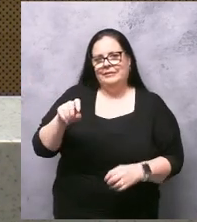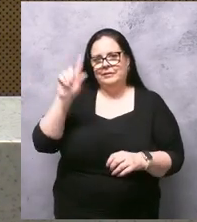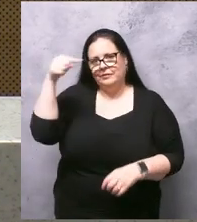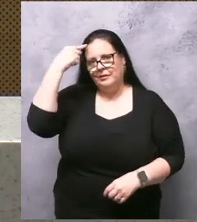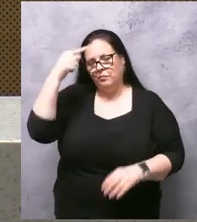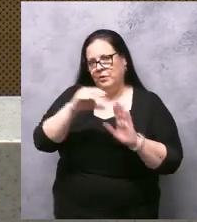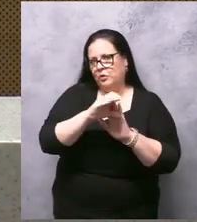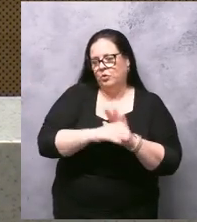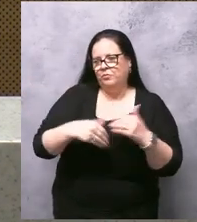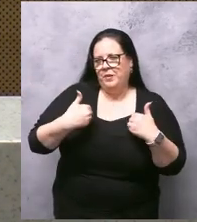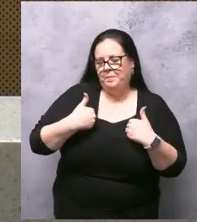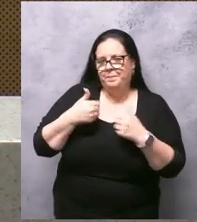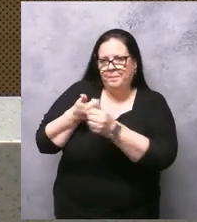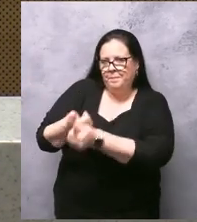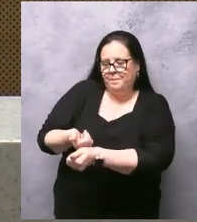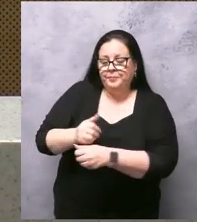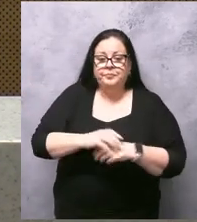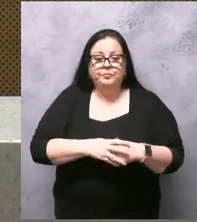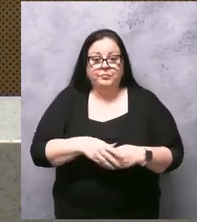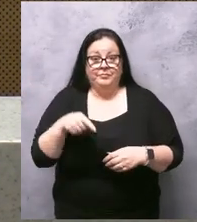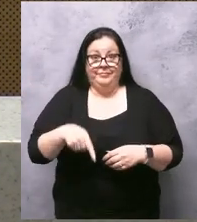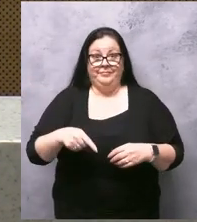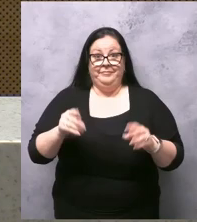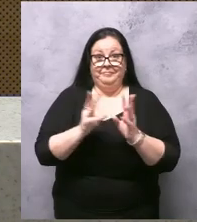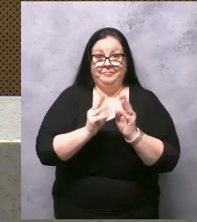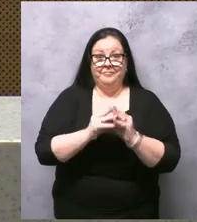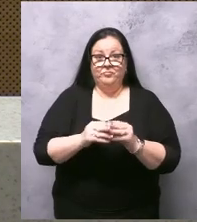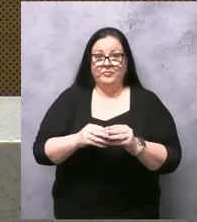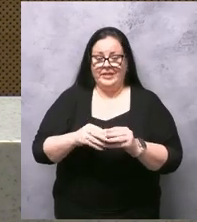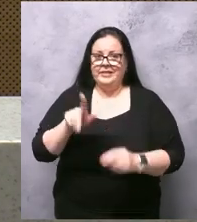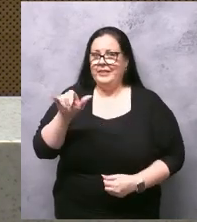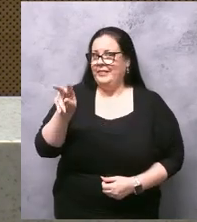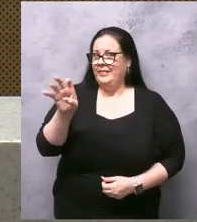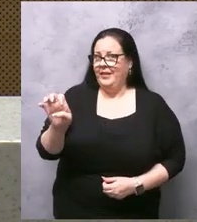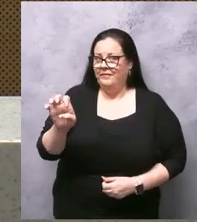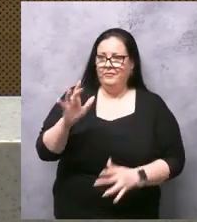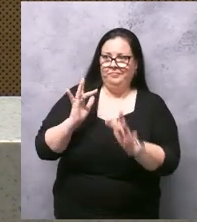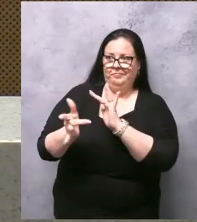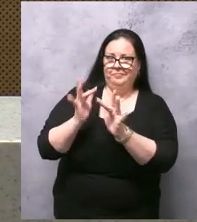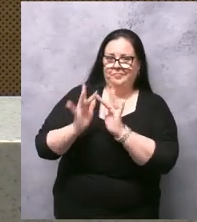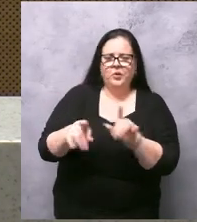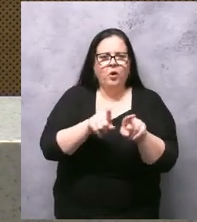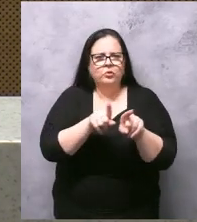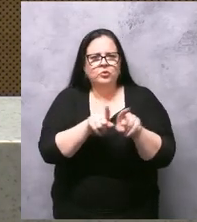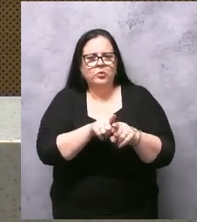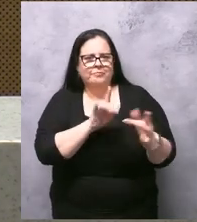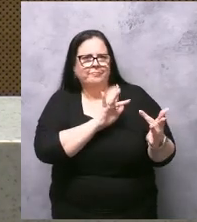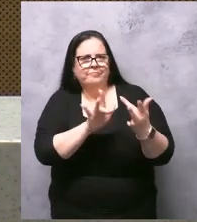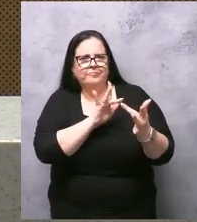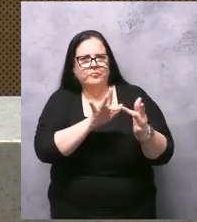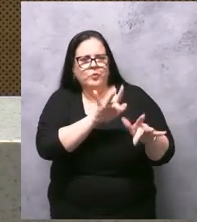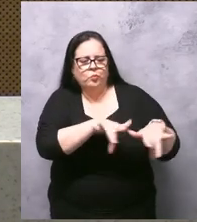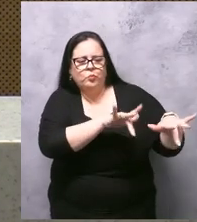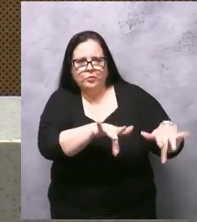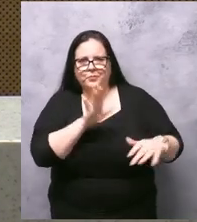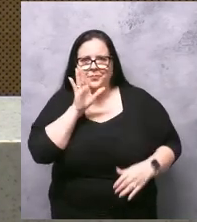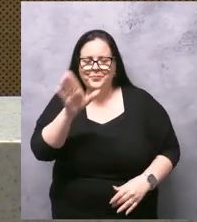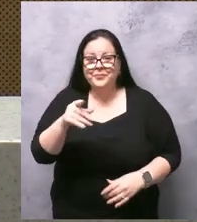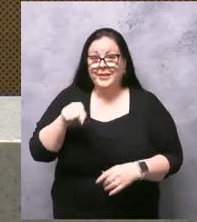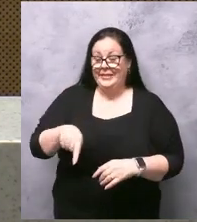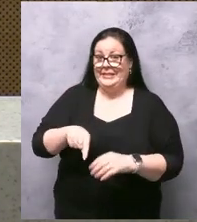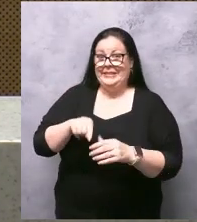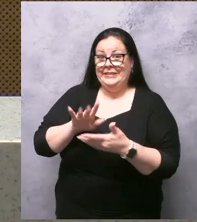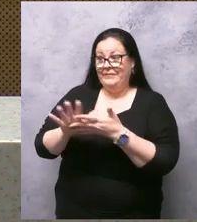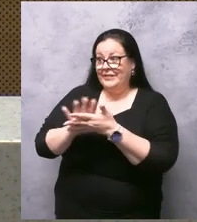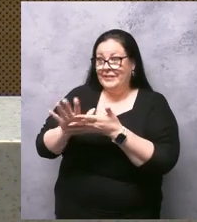Code. These proceedings are live on the district website. They're also available on the district website following tonight's meeting. For the video to